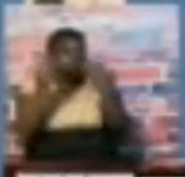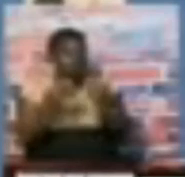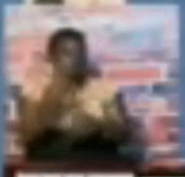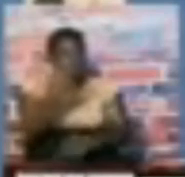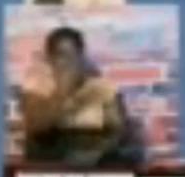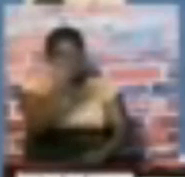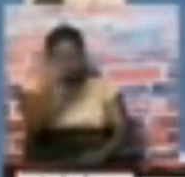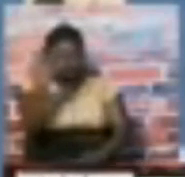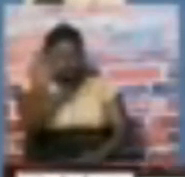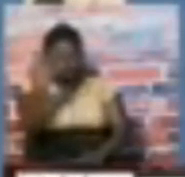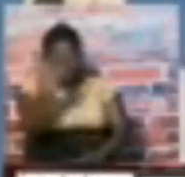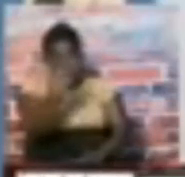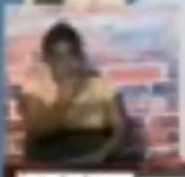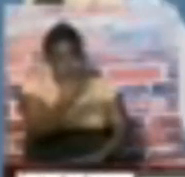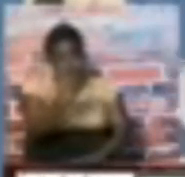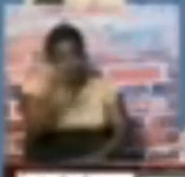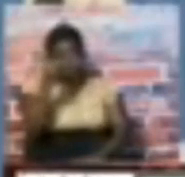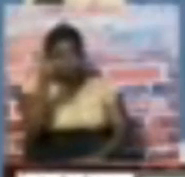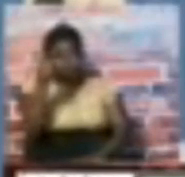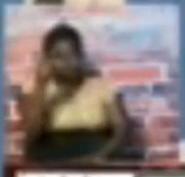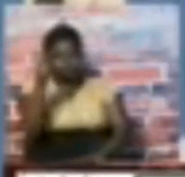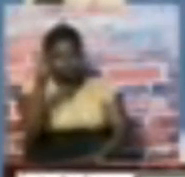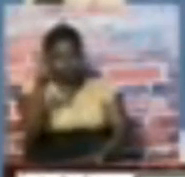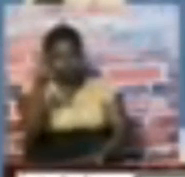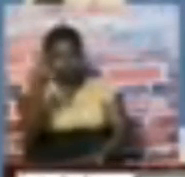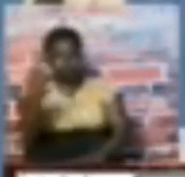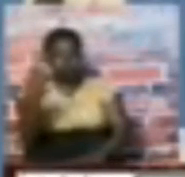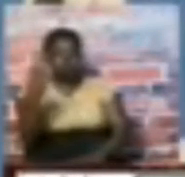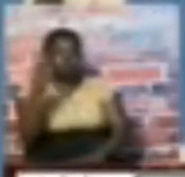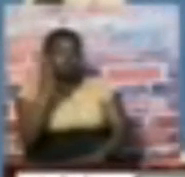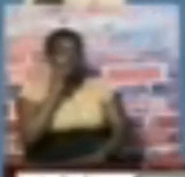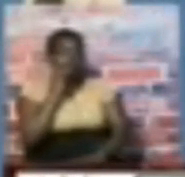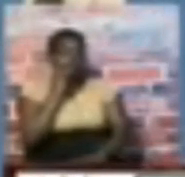54.5 million shillings worth of foodstuffs.